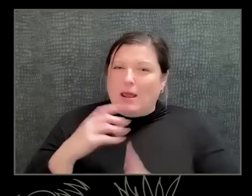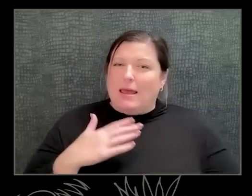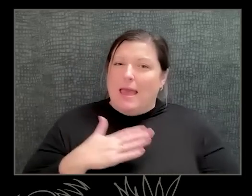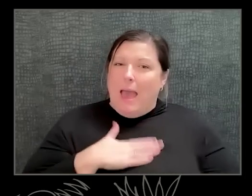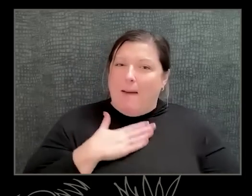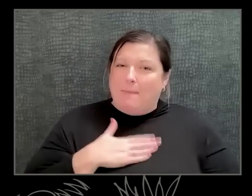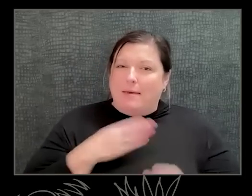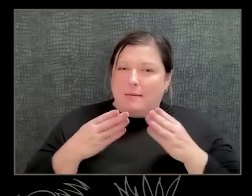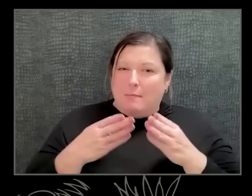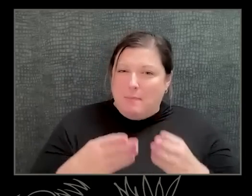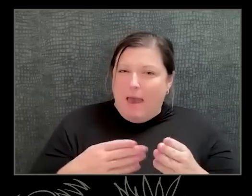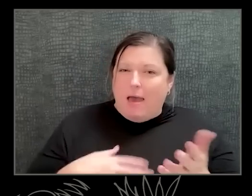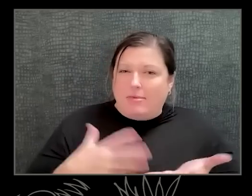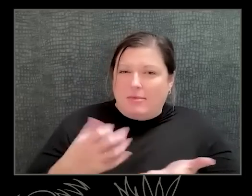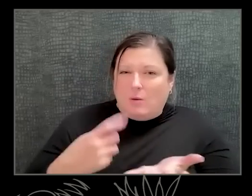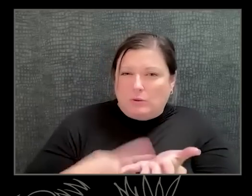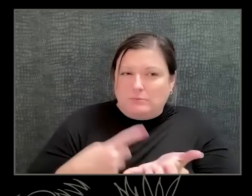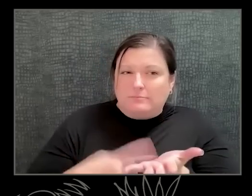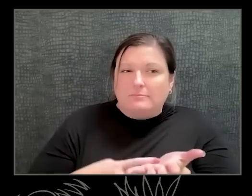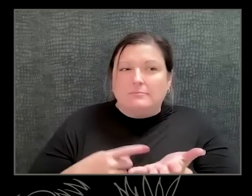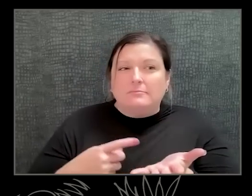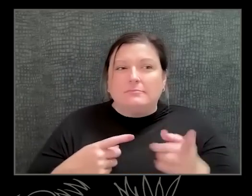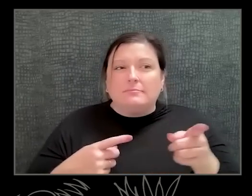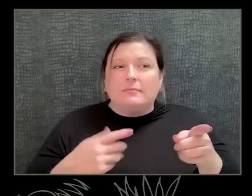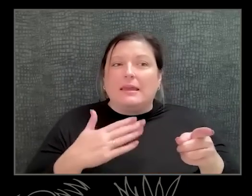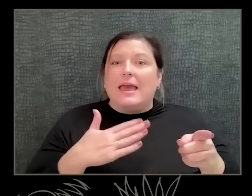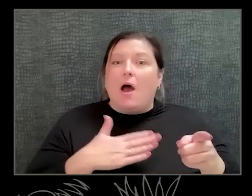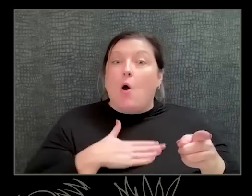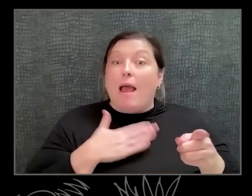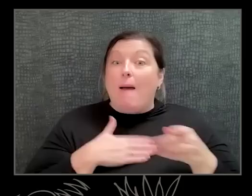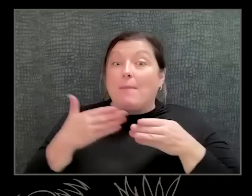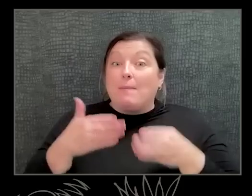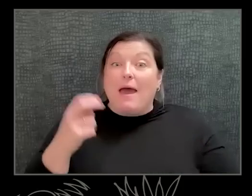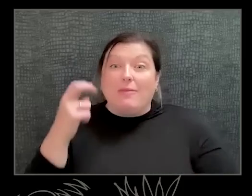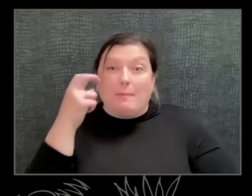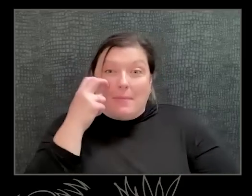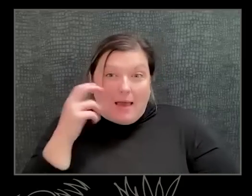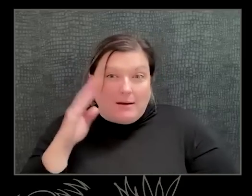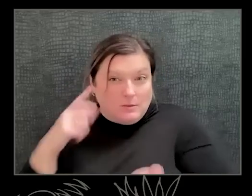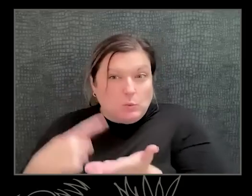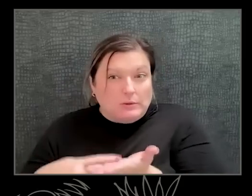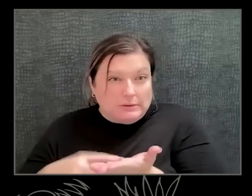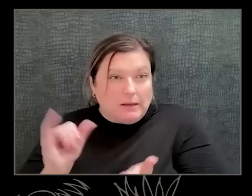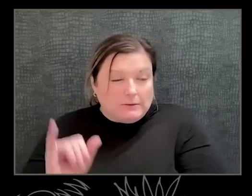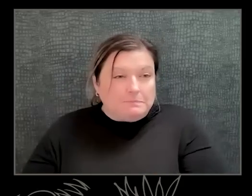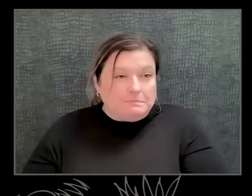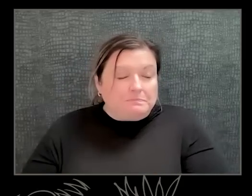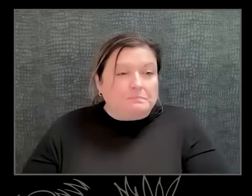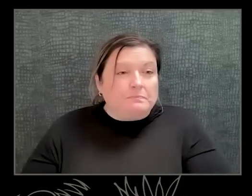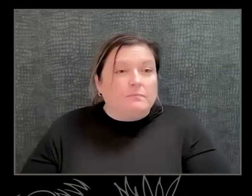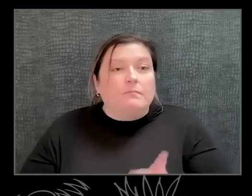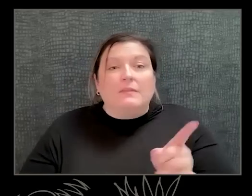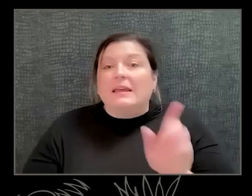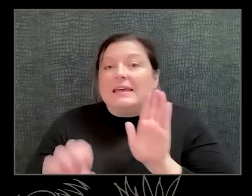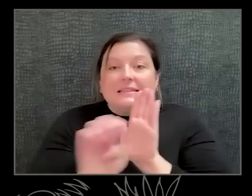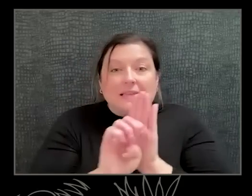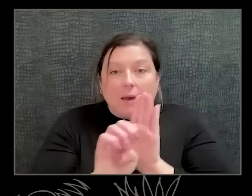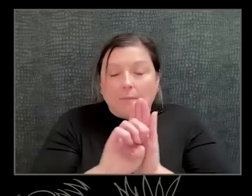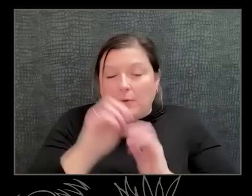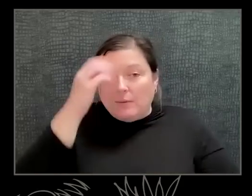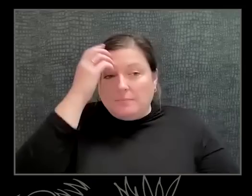talk about something I like to refer to as happy path blindness. So let's use an example, right? Let's